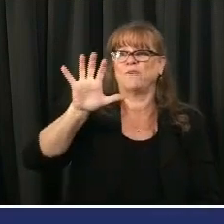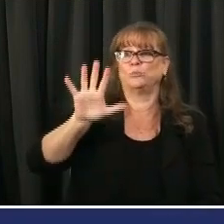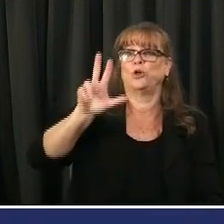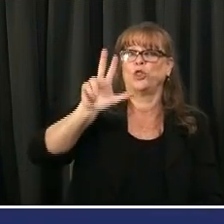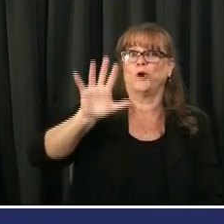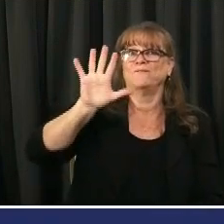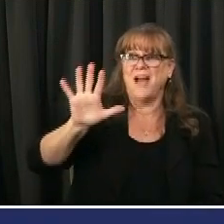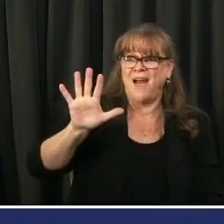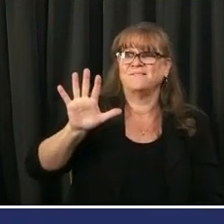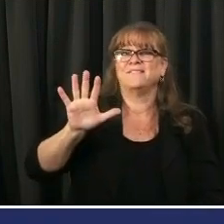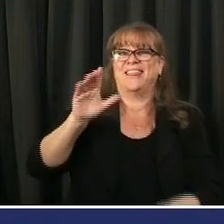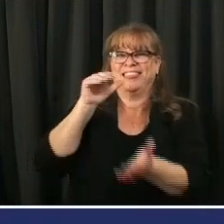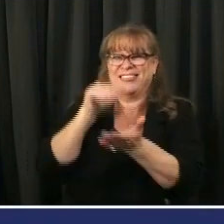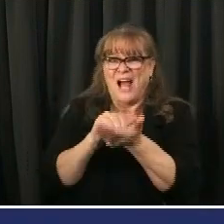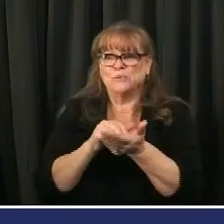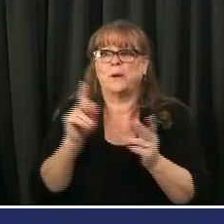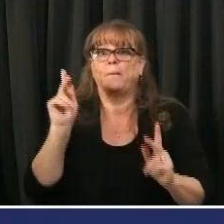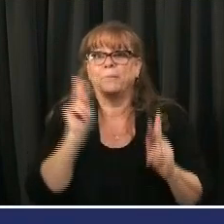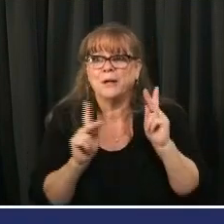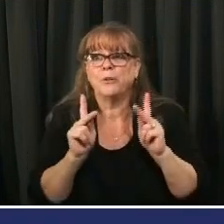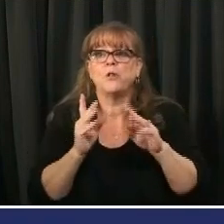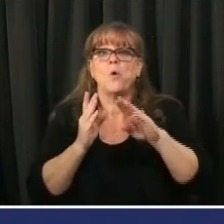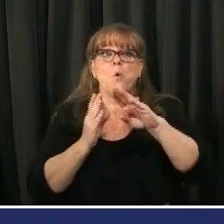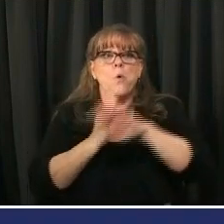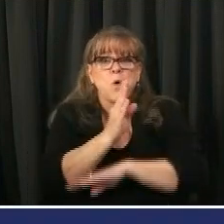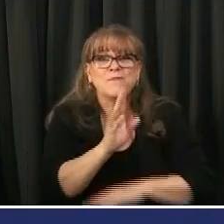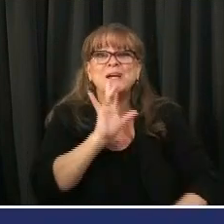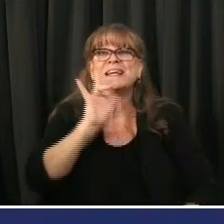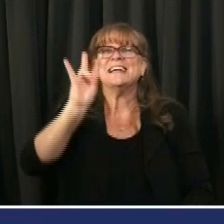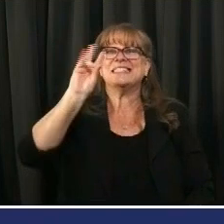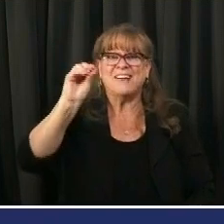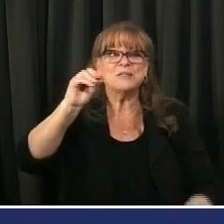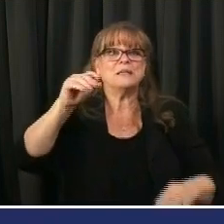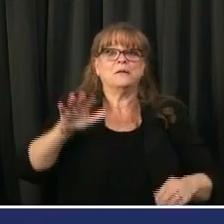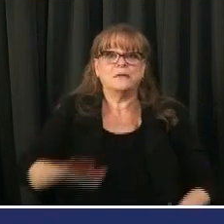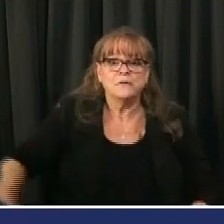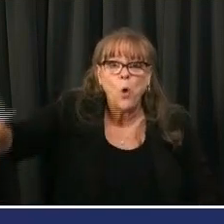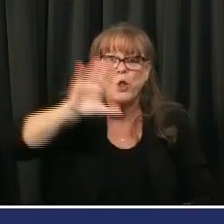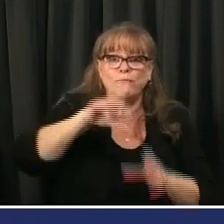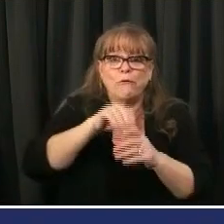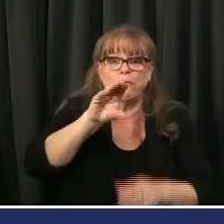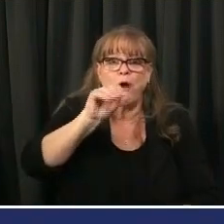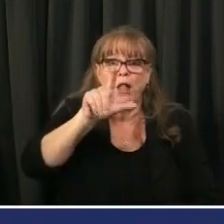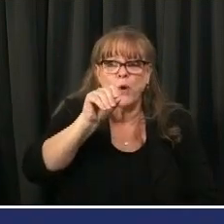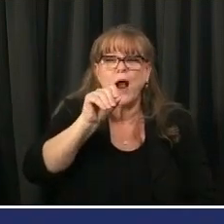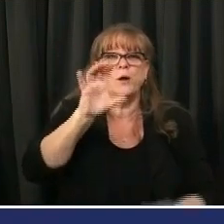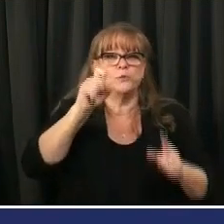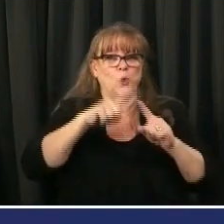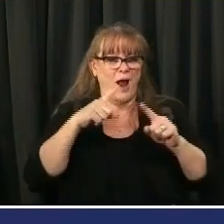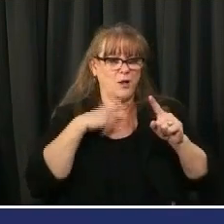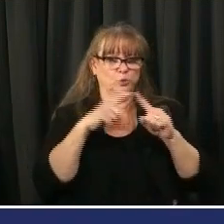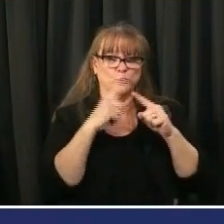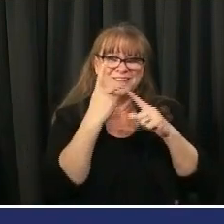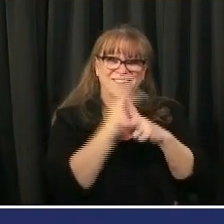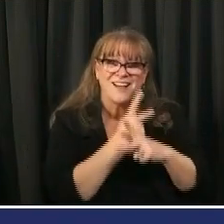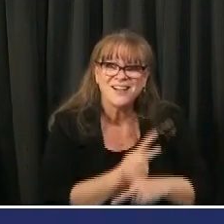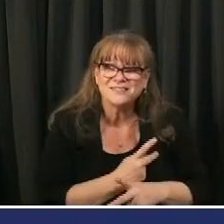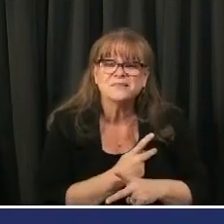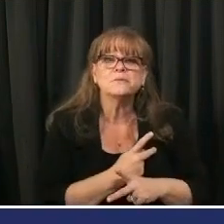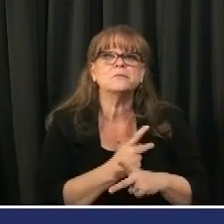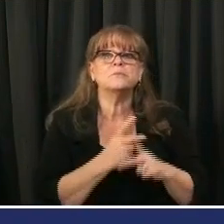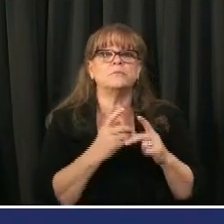age of 70. So you can do the math, and that is very frustrating for folks who say, what about my aunt?